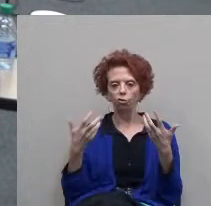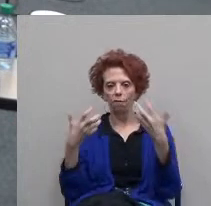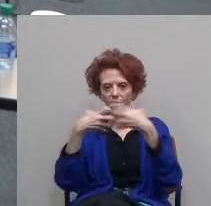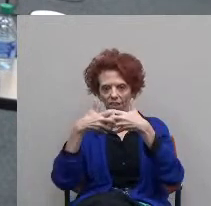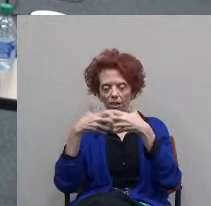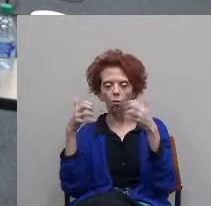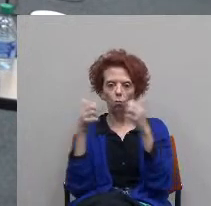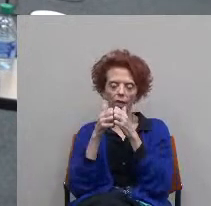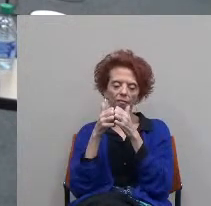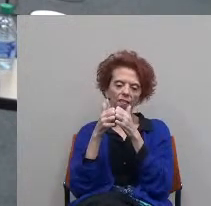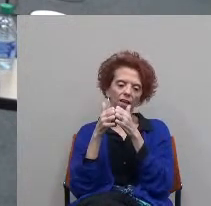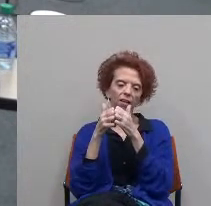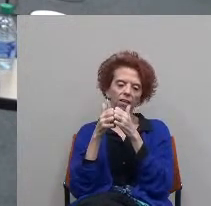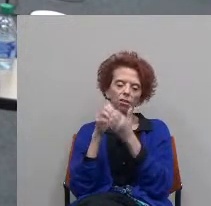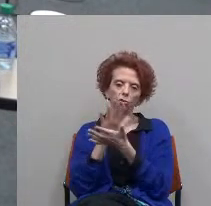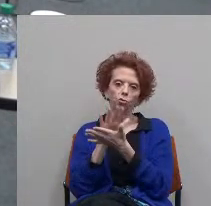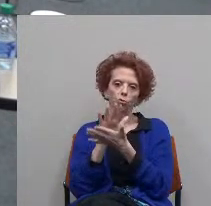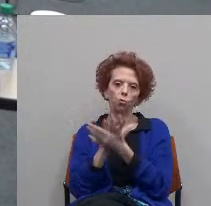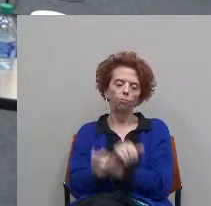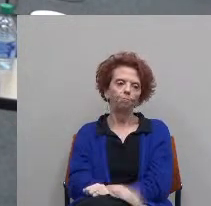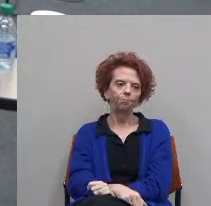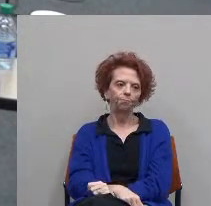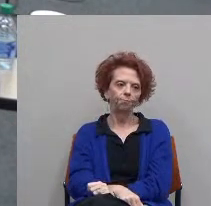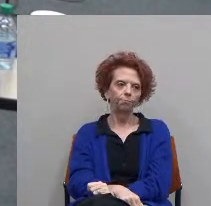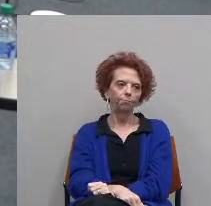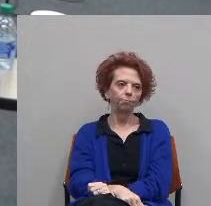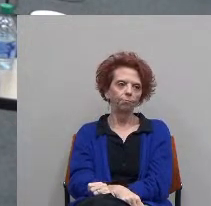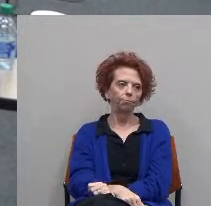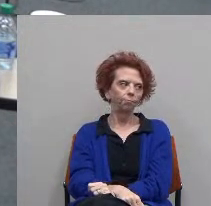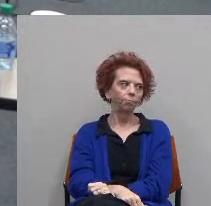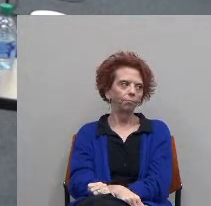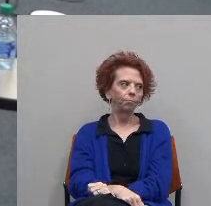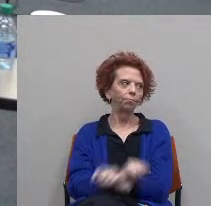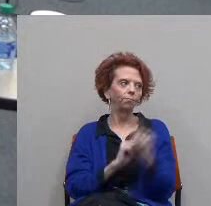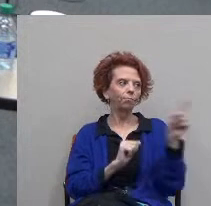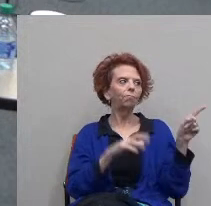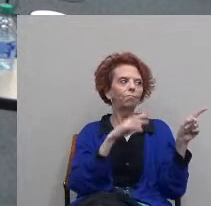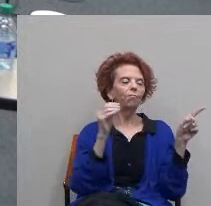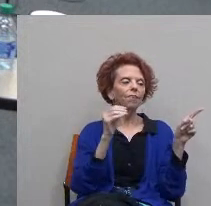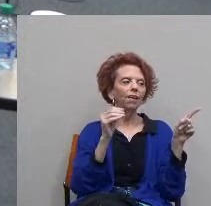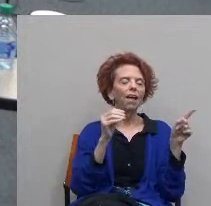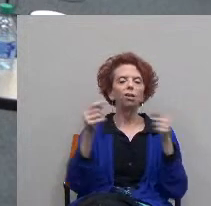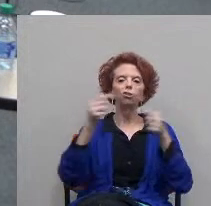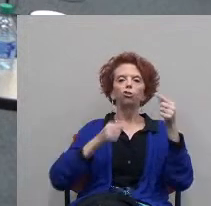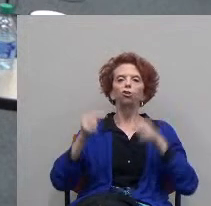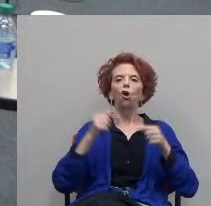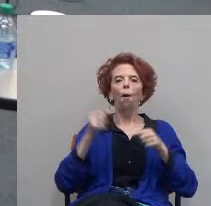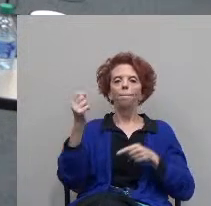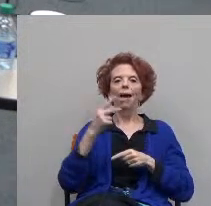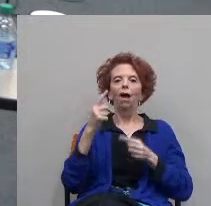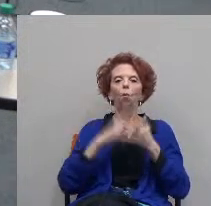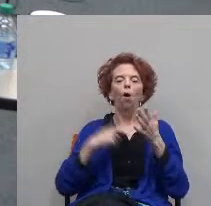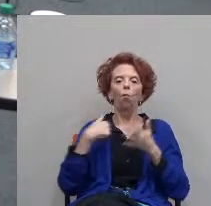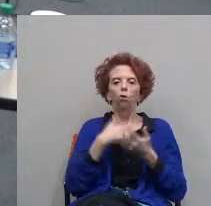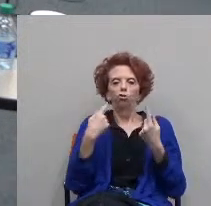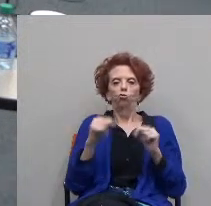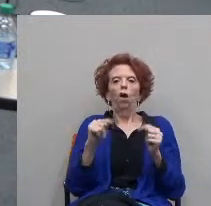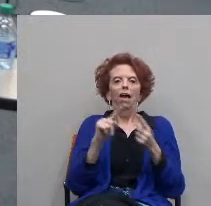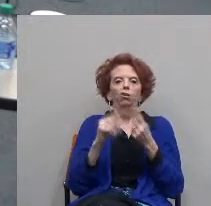be embedded within the school weeks. And just to draw everybody back to what we're trying to solve for